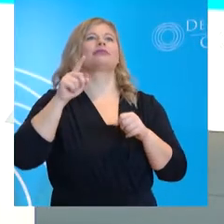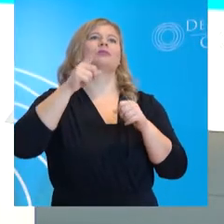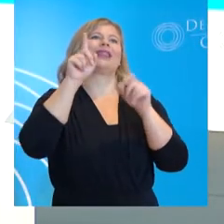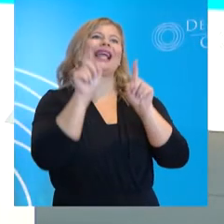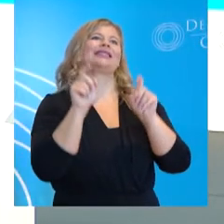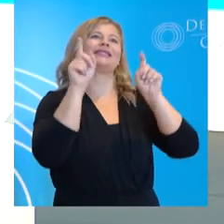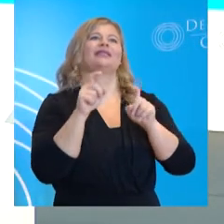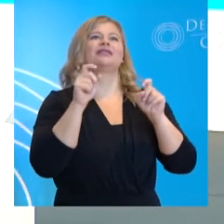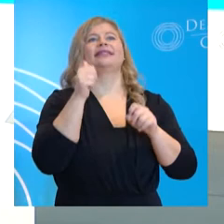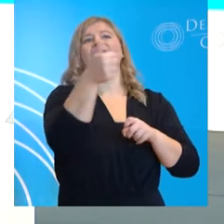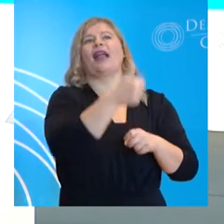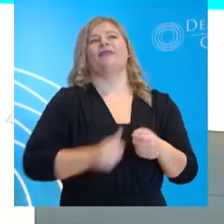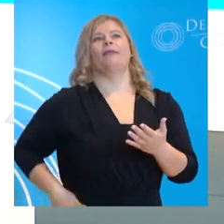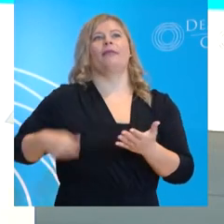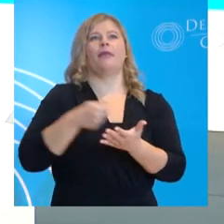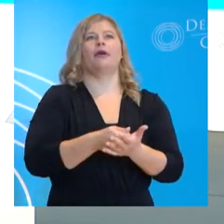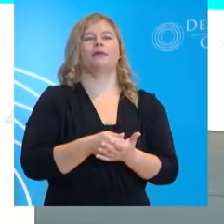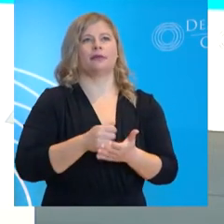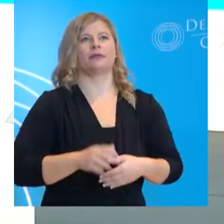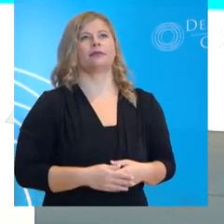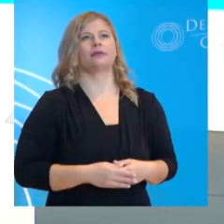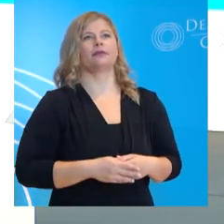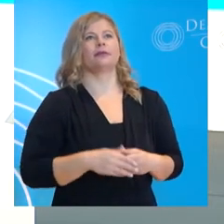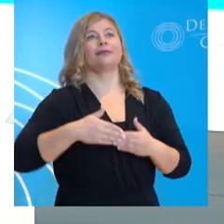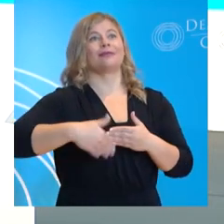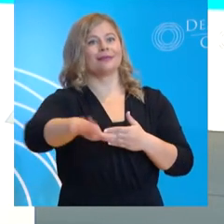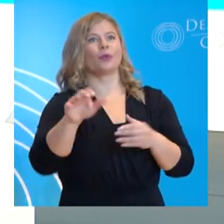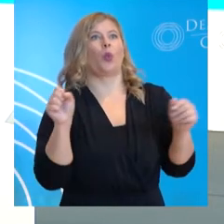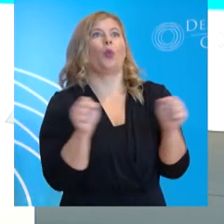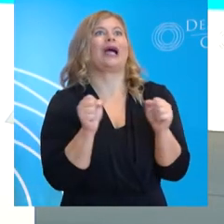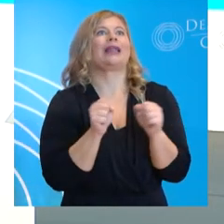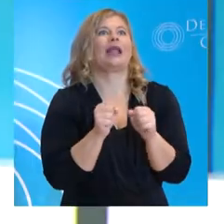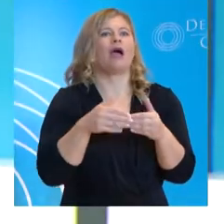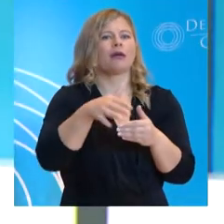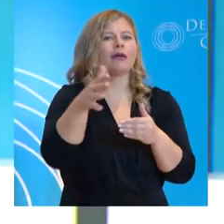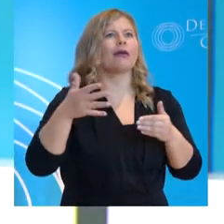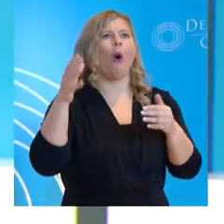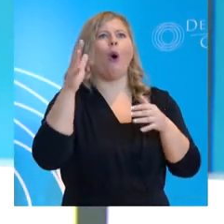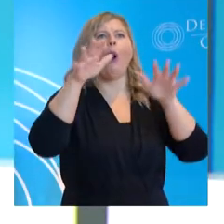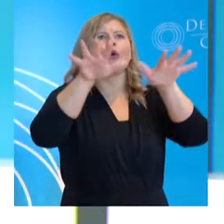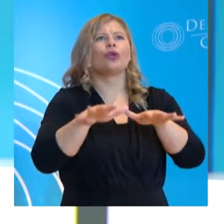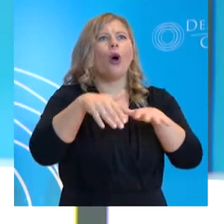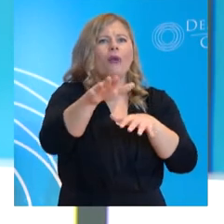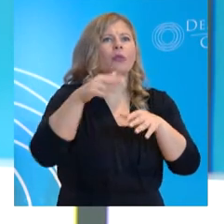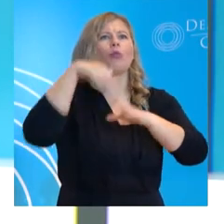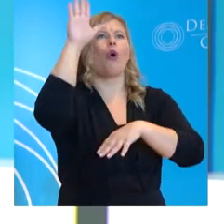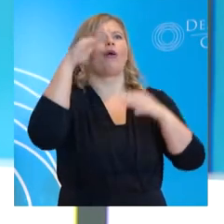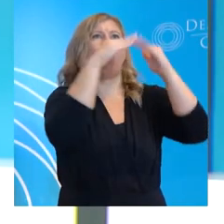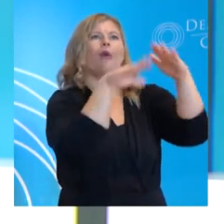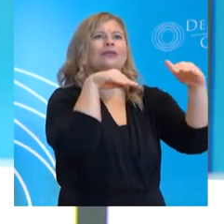indoors in October or November, where vaccinations are mandatory now in order to be able to access a